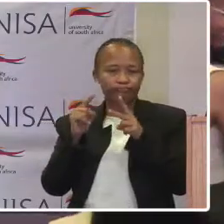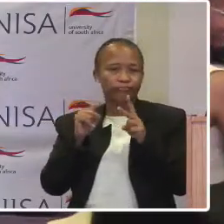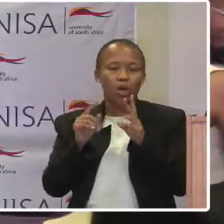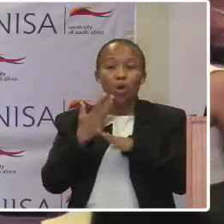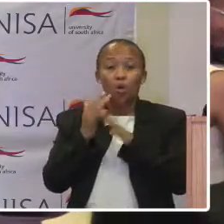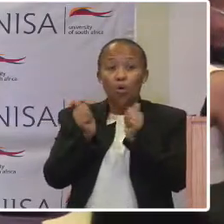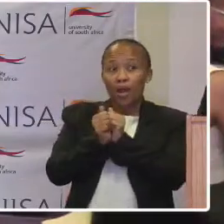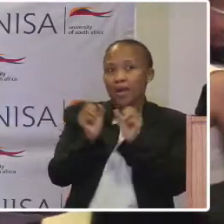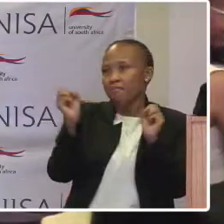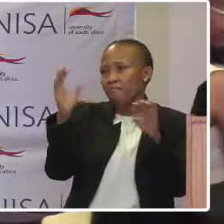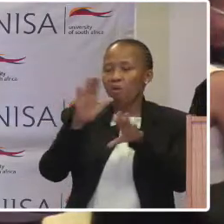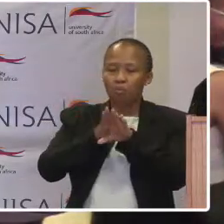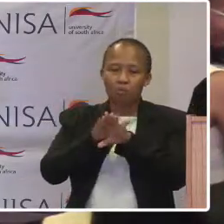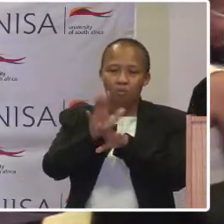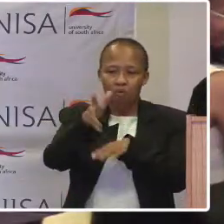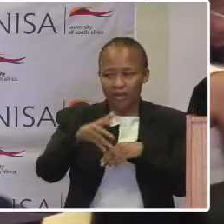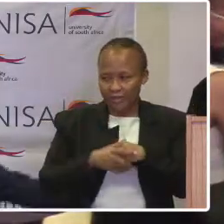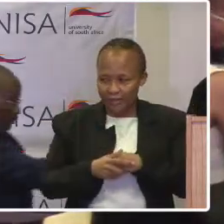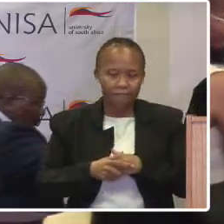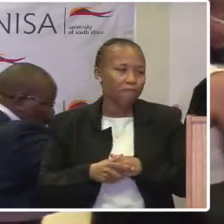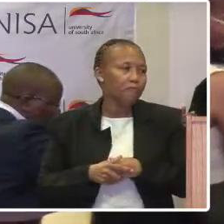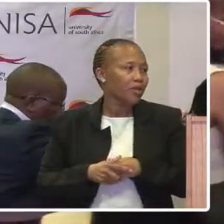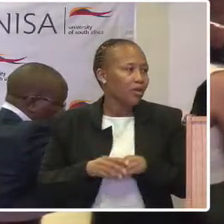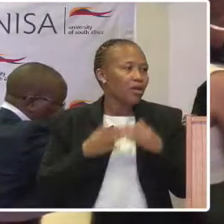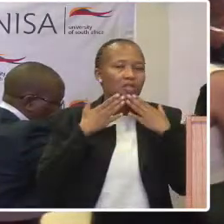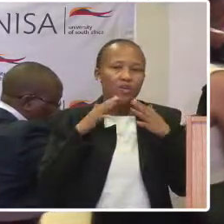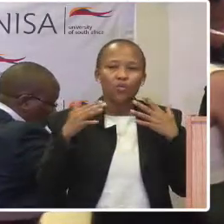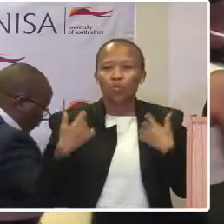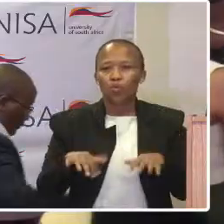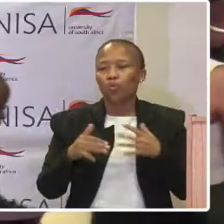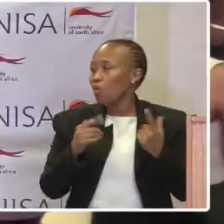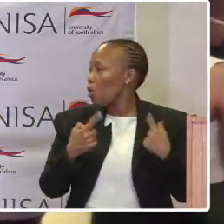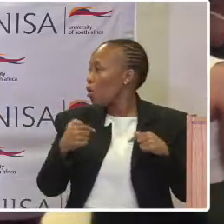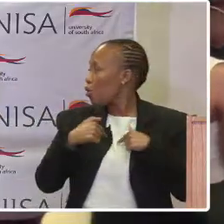Thank you very much, Advocate. Can continue? Yes.